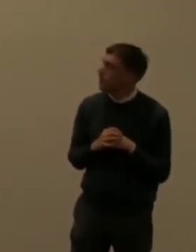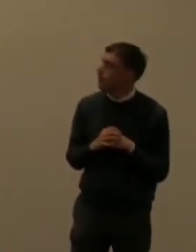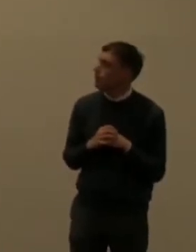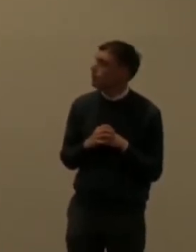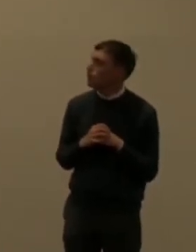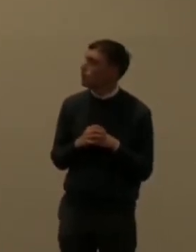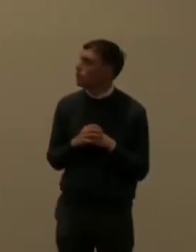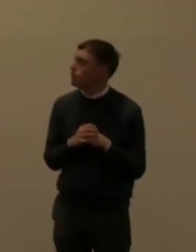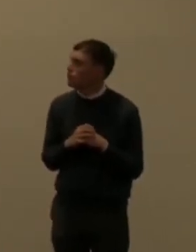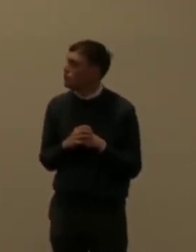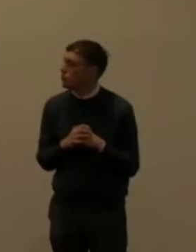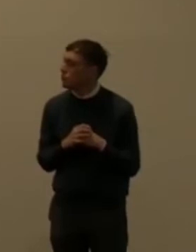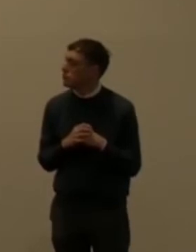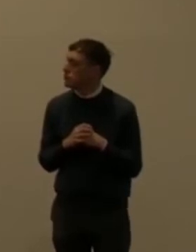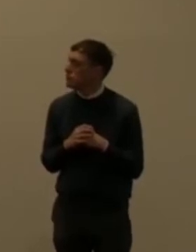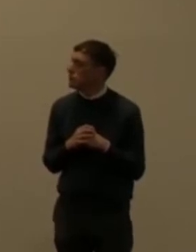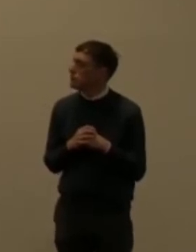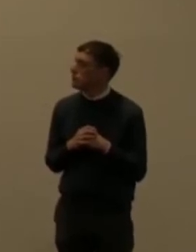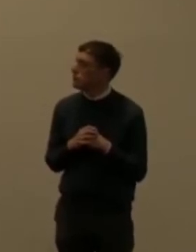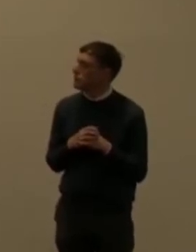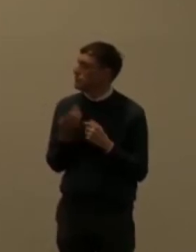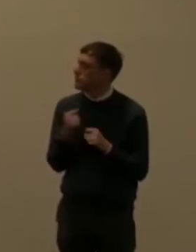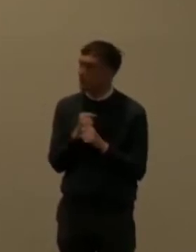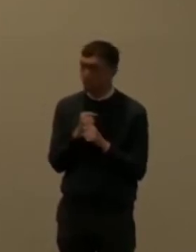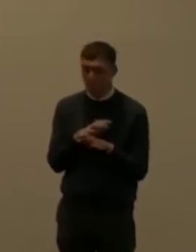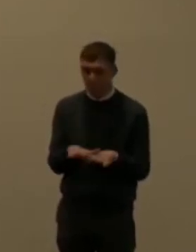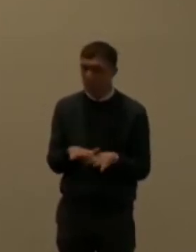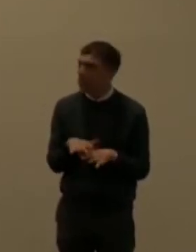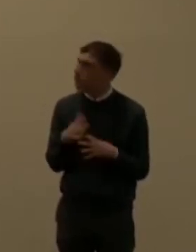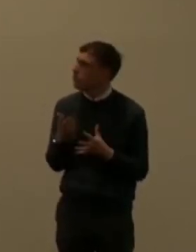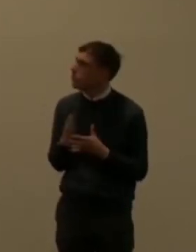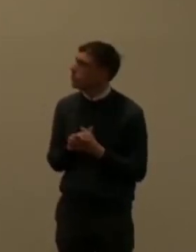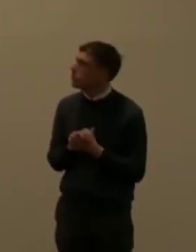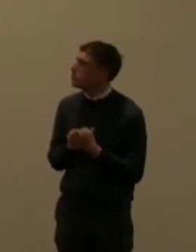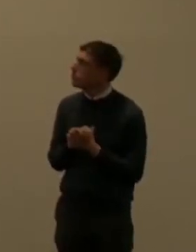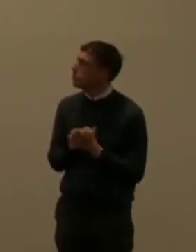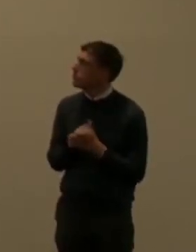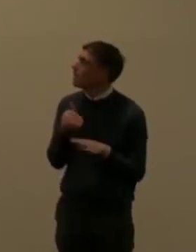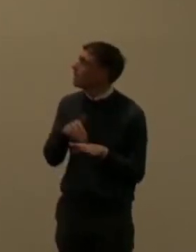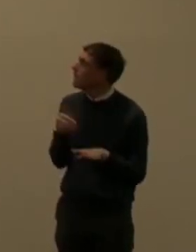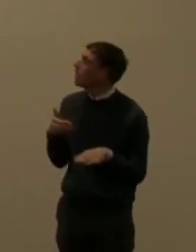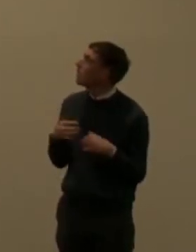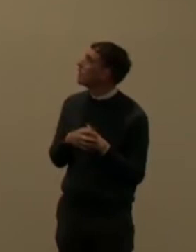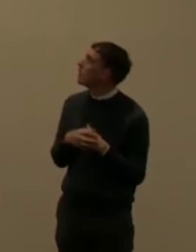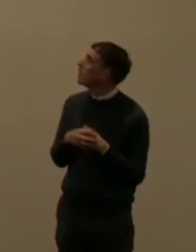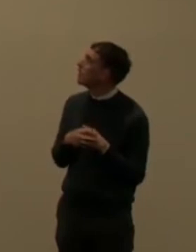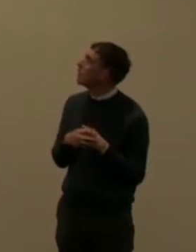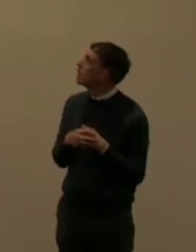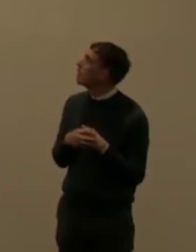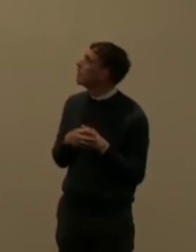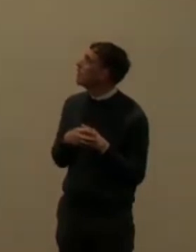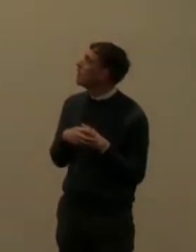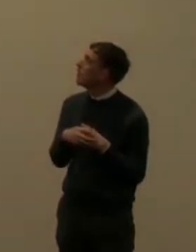the customization were published, the solution was exported, unpacked, and I pushed the code to the